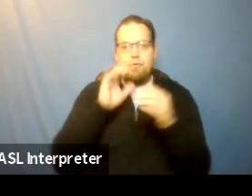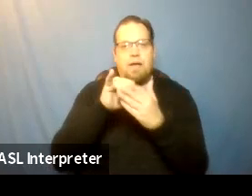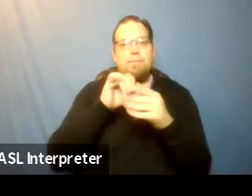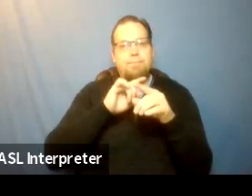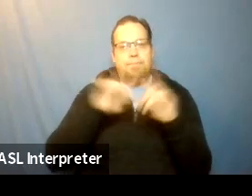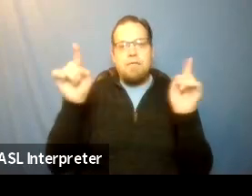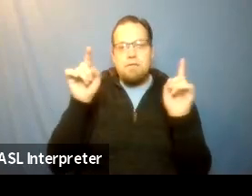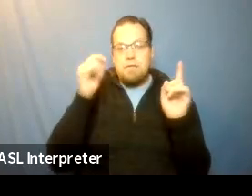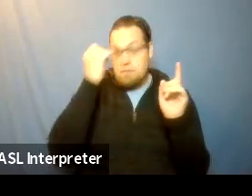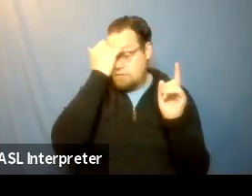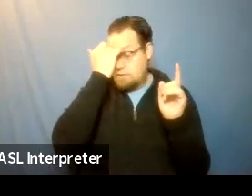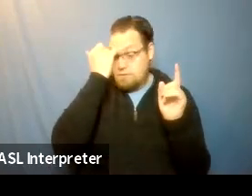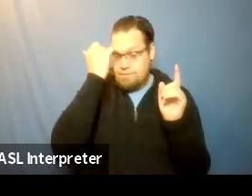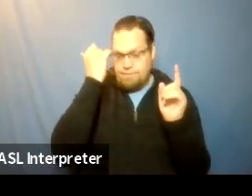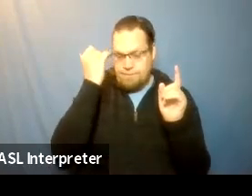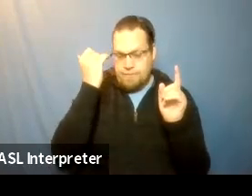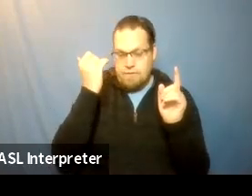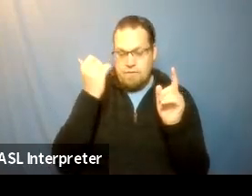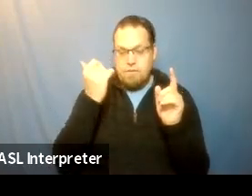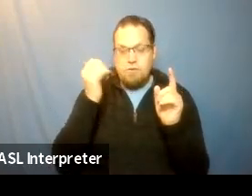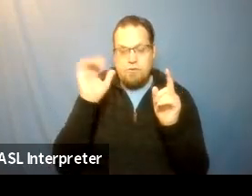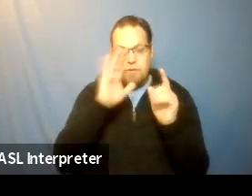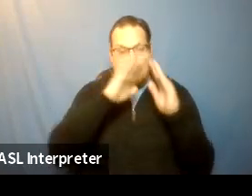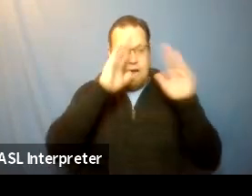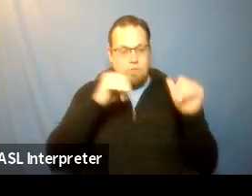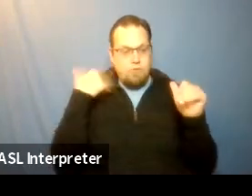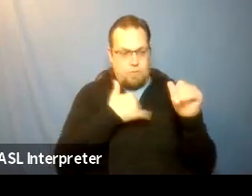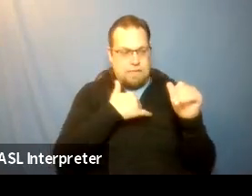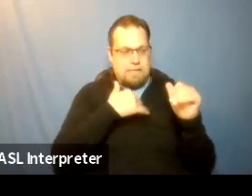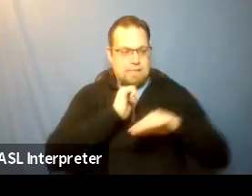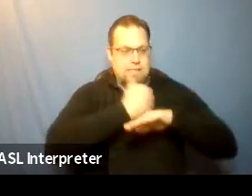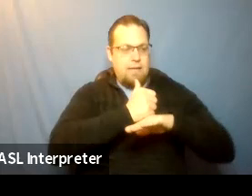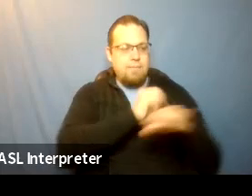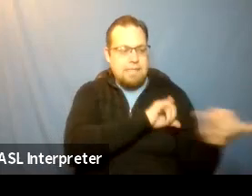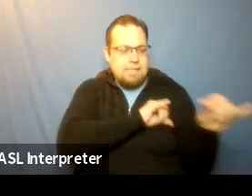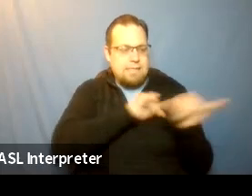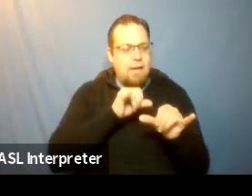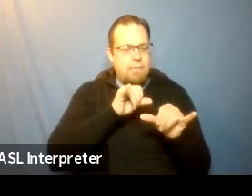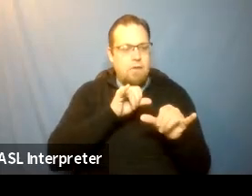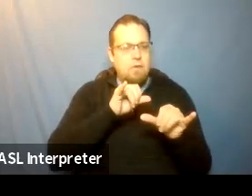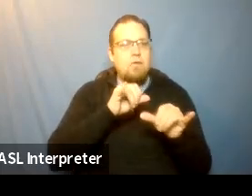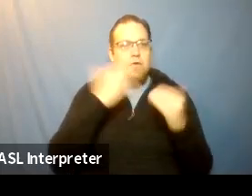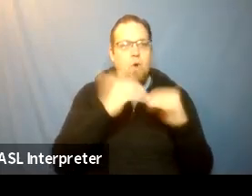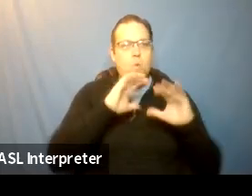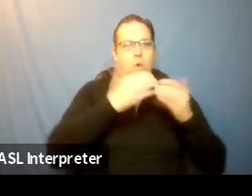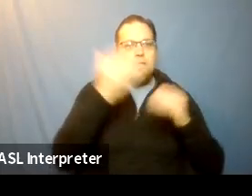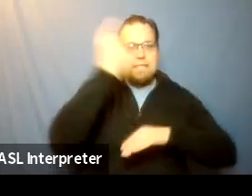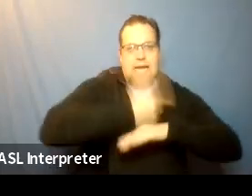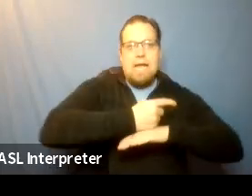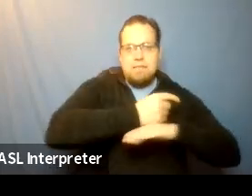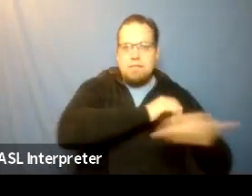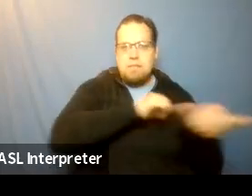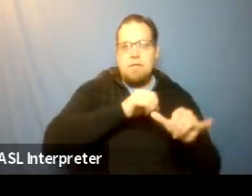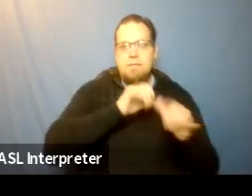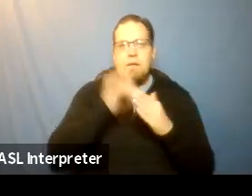by your residence, we were set up everyone to be on the same cohort. So that hopefully will help